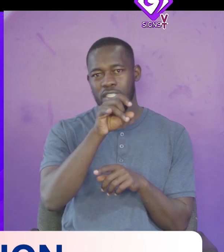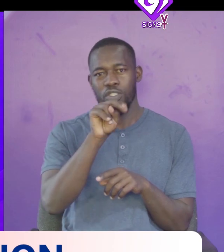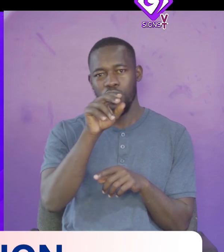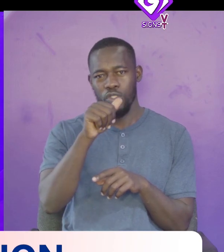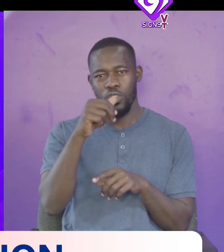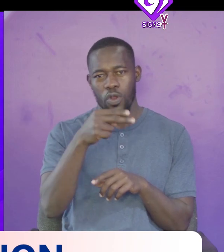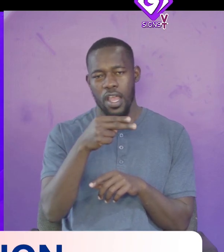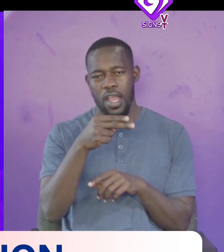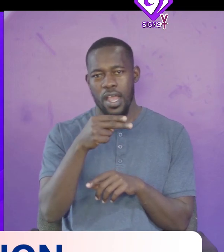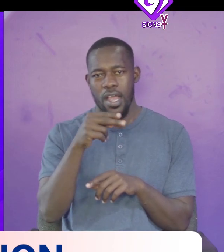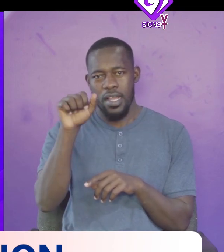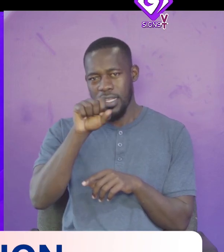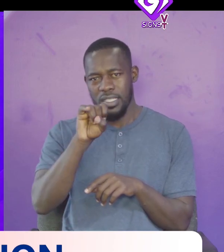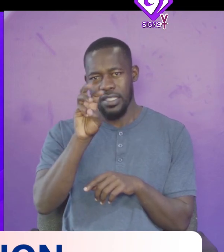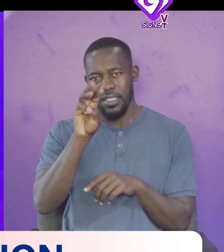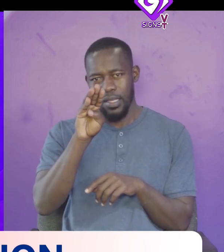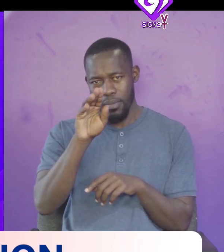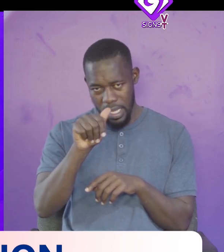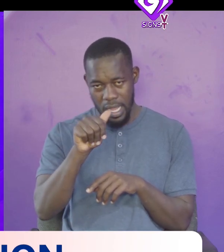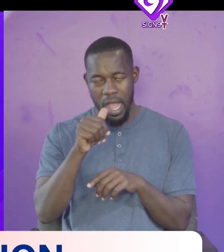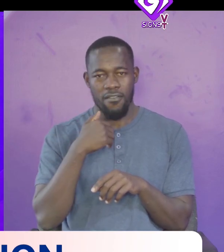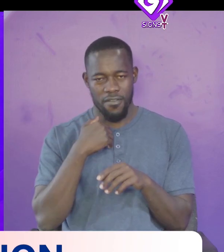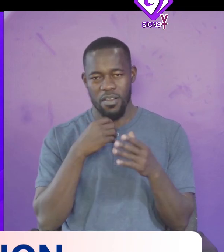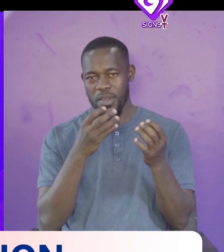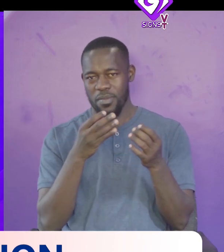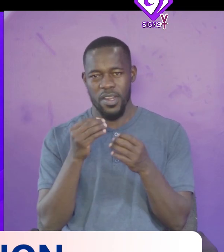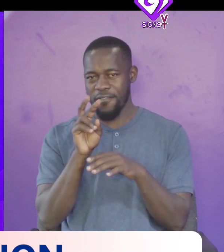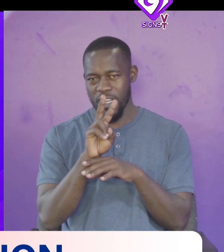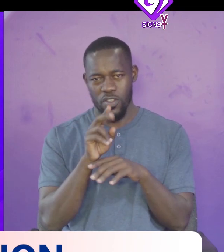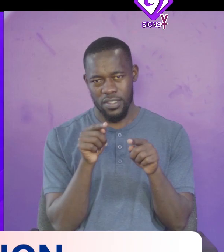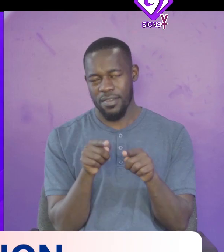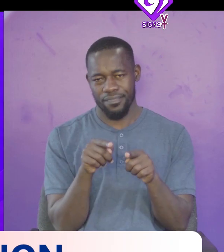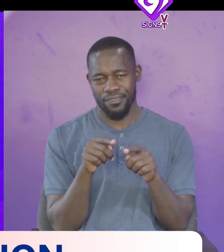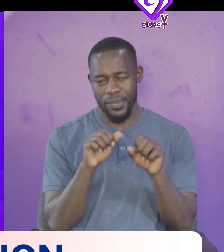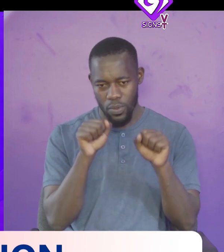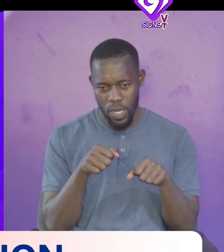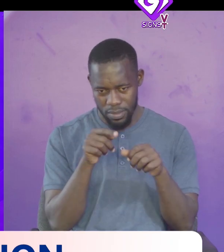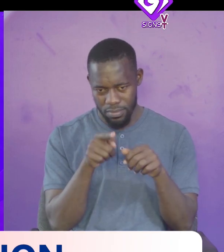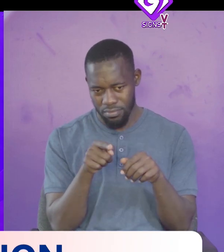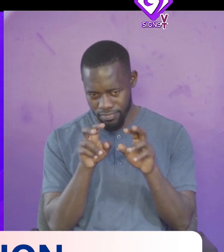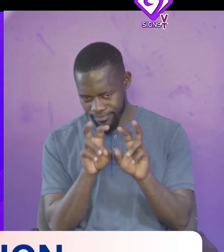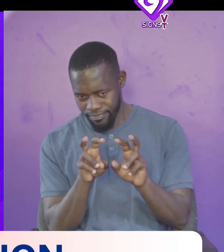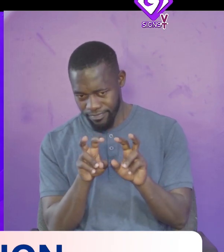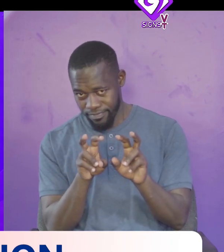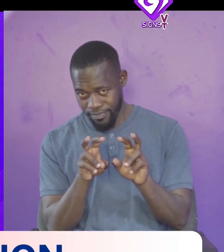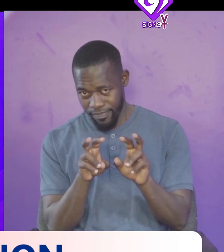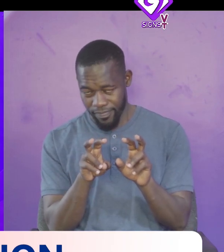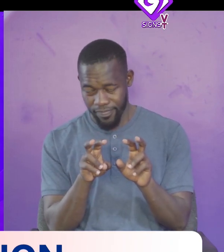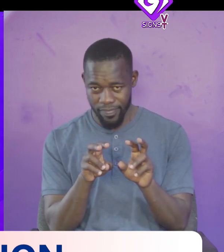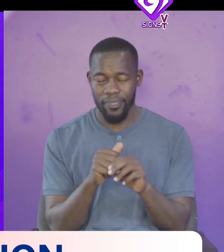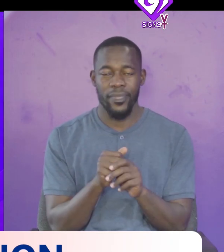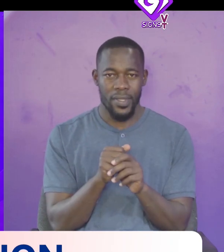have some clips there. Sijaeka ya Nicholas Oyoo. I think I should do so. And Bob Njagi and the rest of the Free Kenya movement